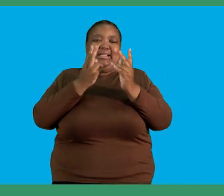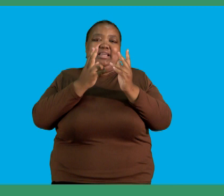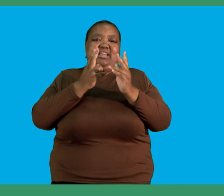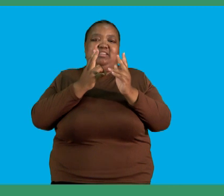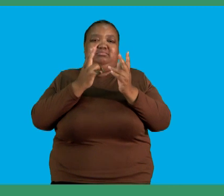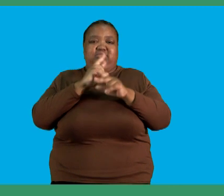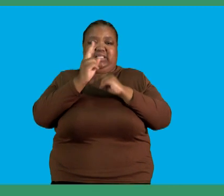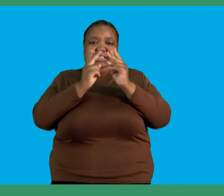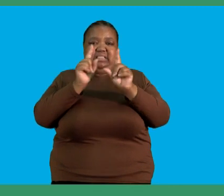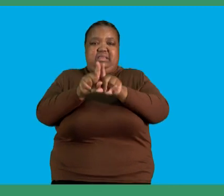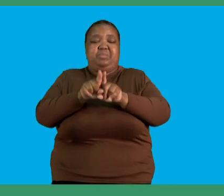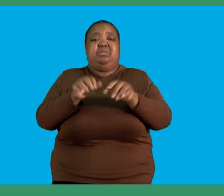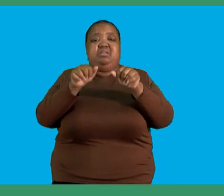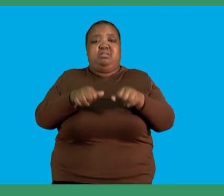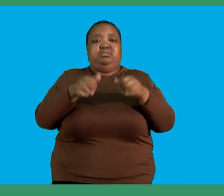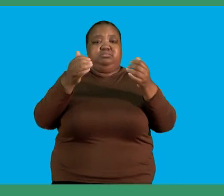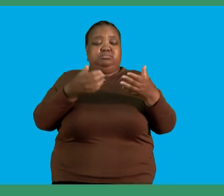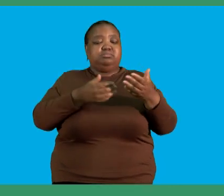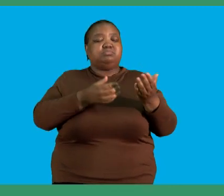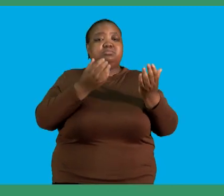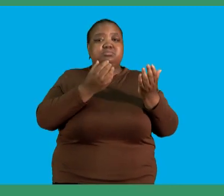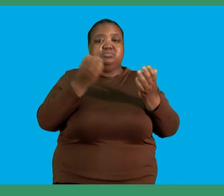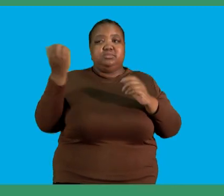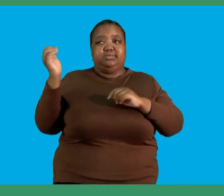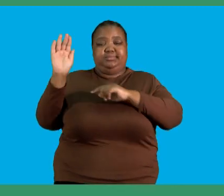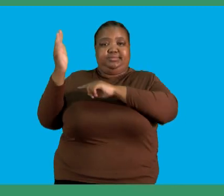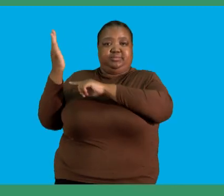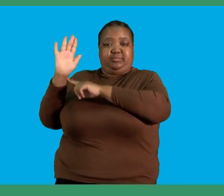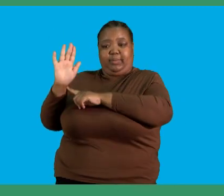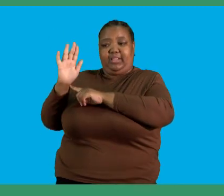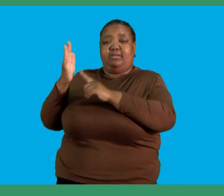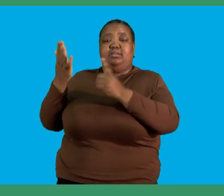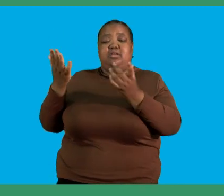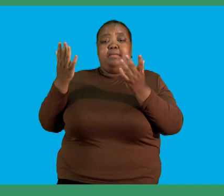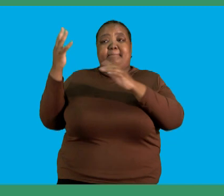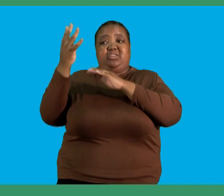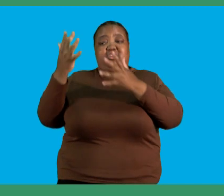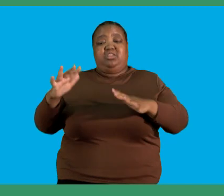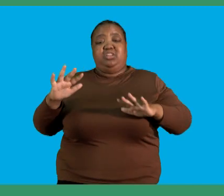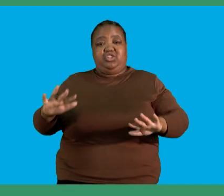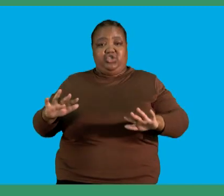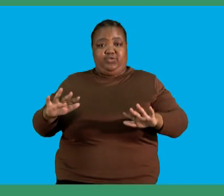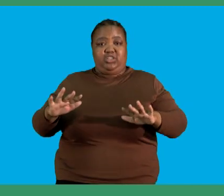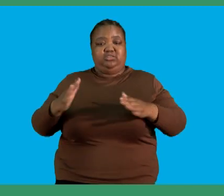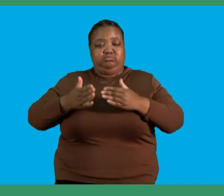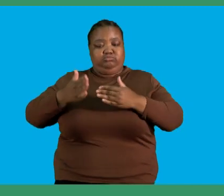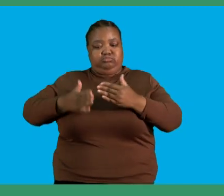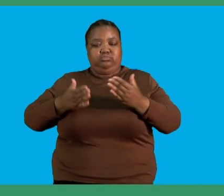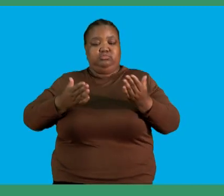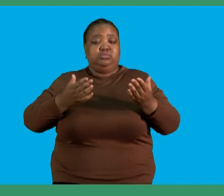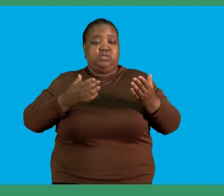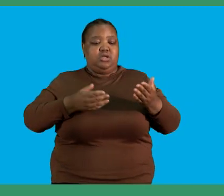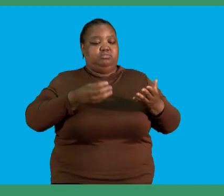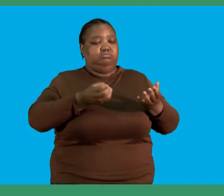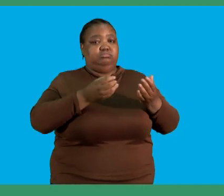hard copies of the slide presentation can be distributed at the end of the presentation as a reminder of